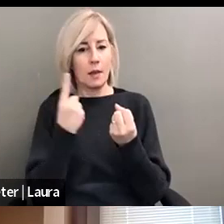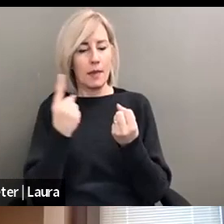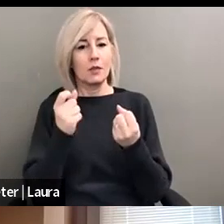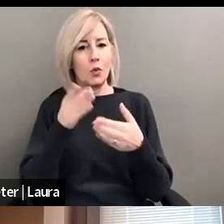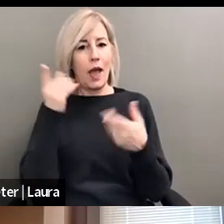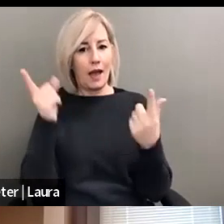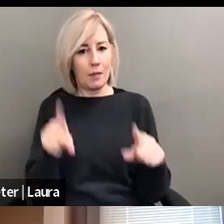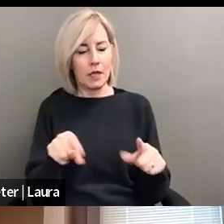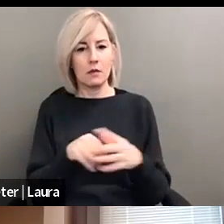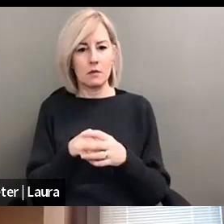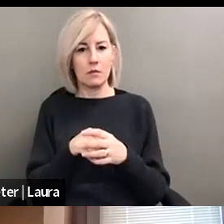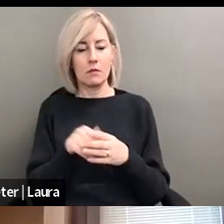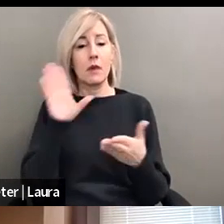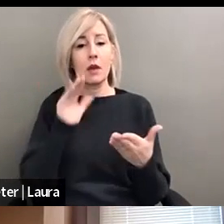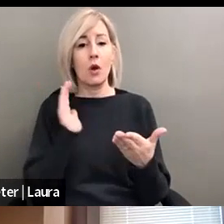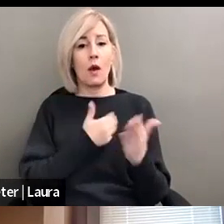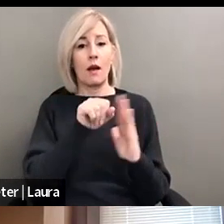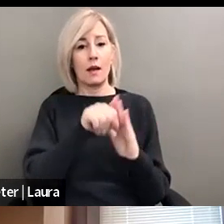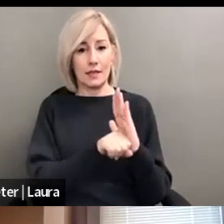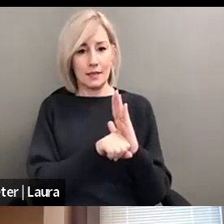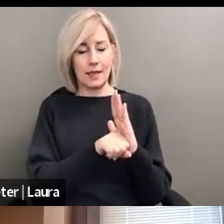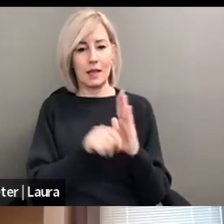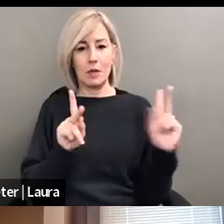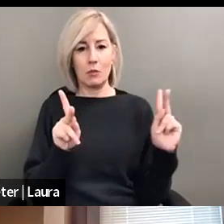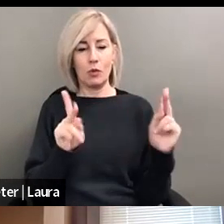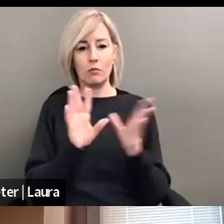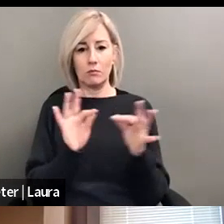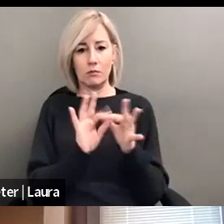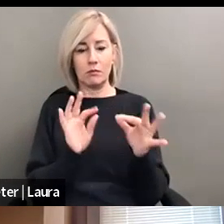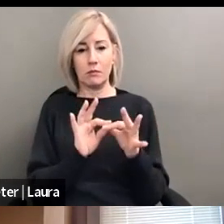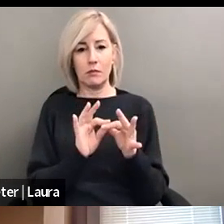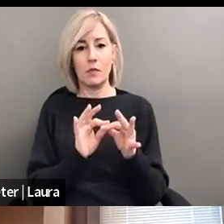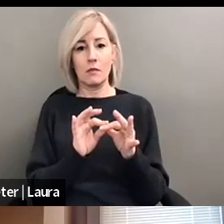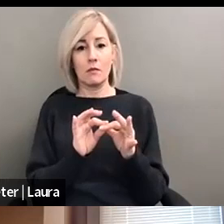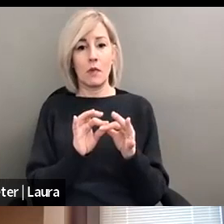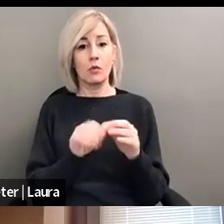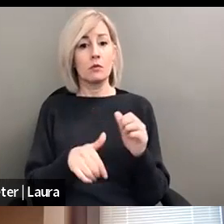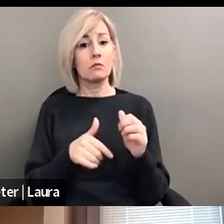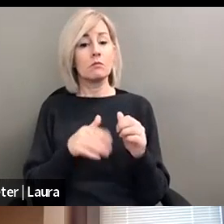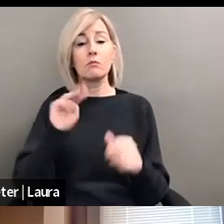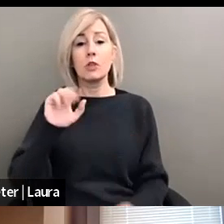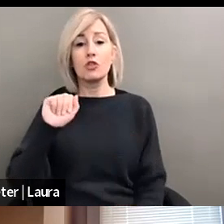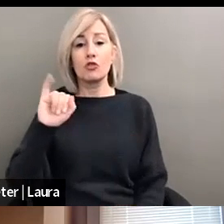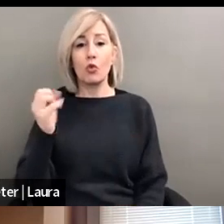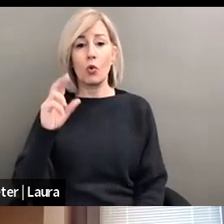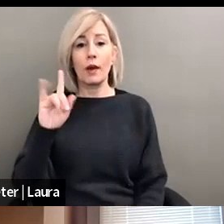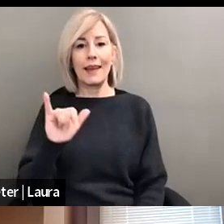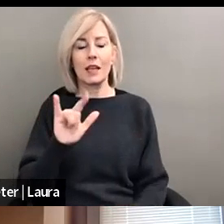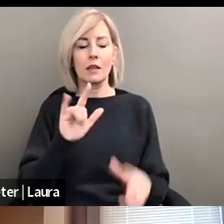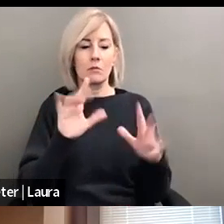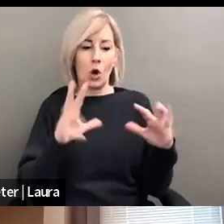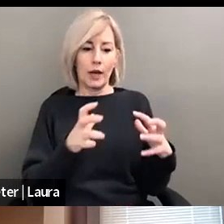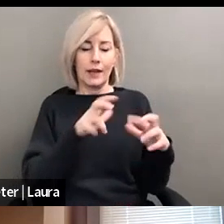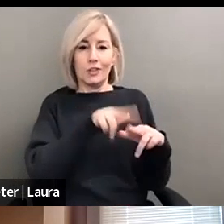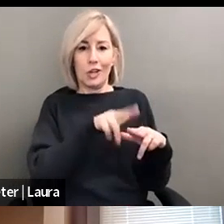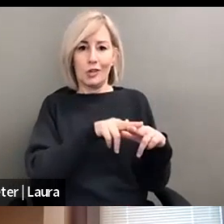done. And I know our state folks alluded to this, but those majority party committee chairs and the leadership of the majority